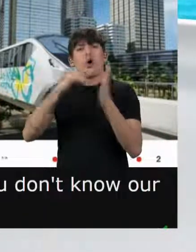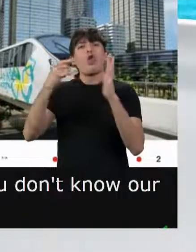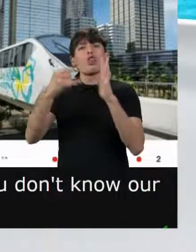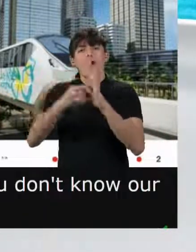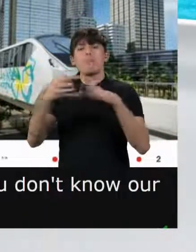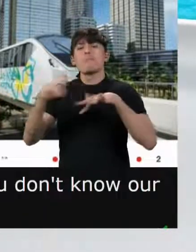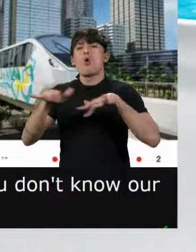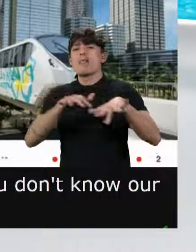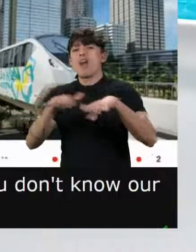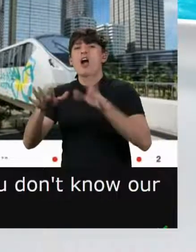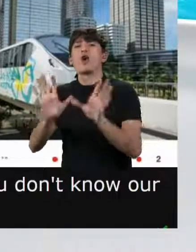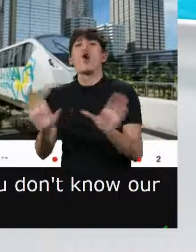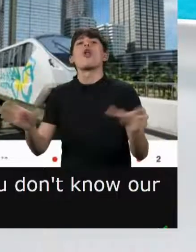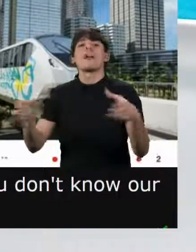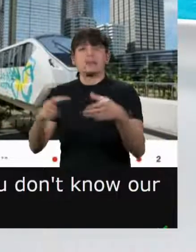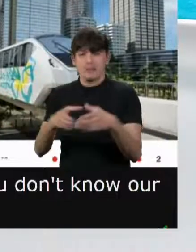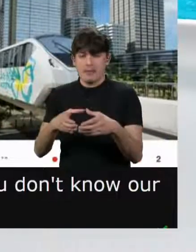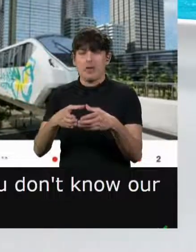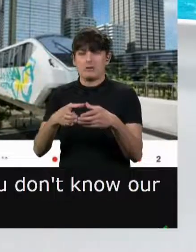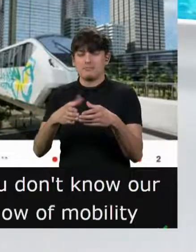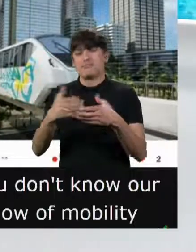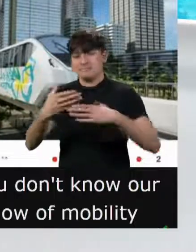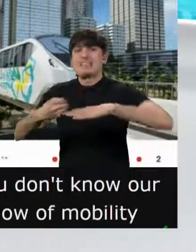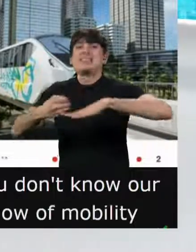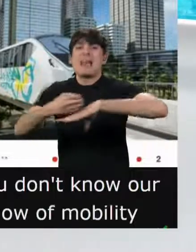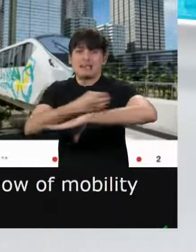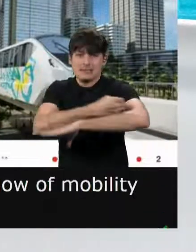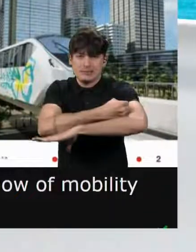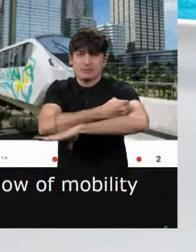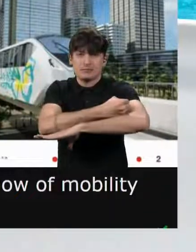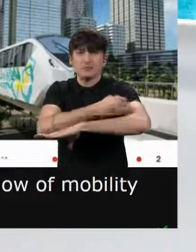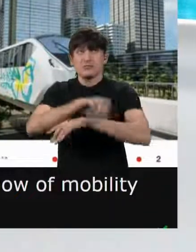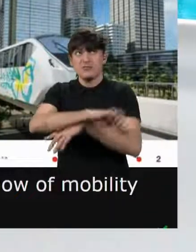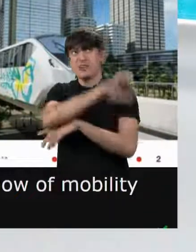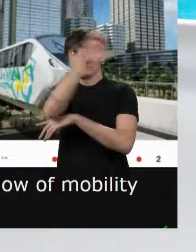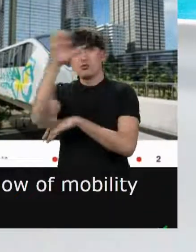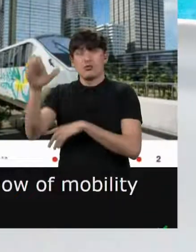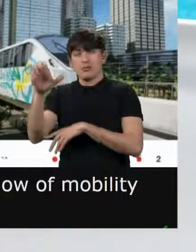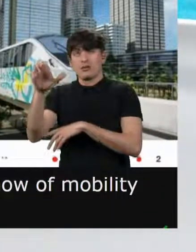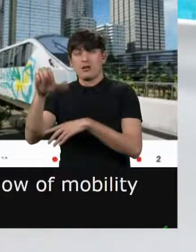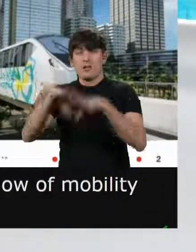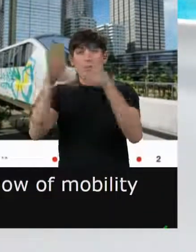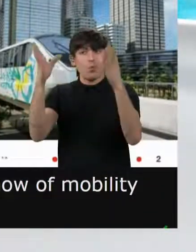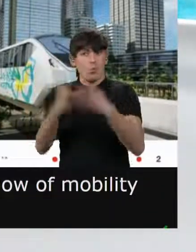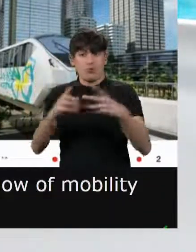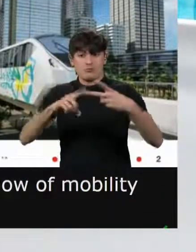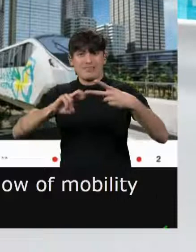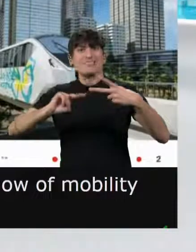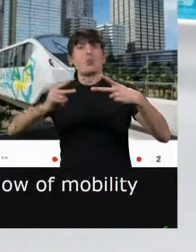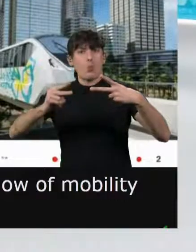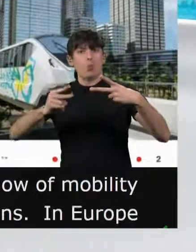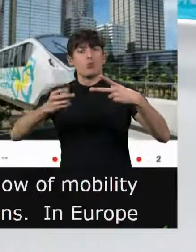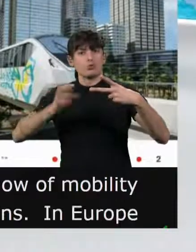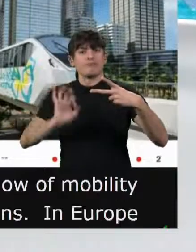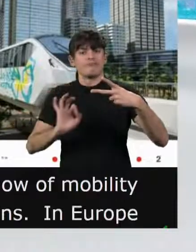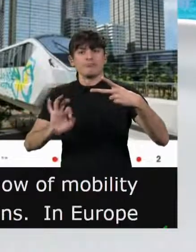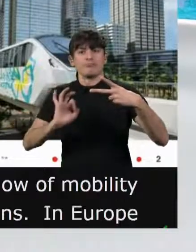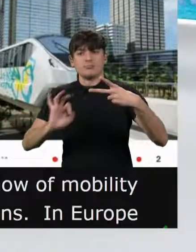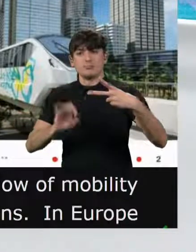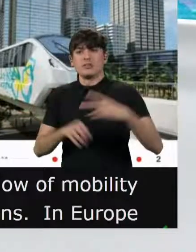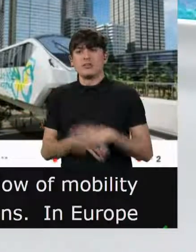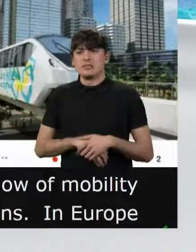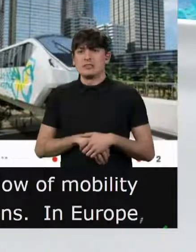of mobility solutions, collective mobility solutions, mostly trains. In Europe, we're number 2 in the world, 14